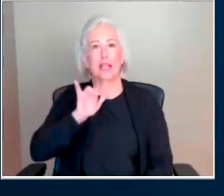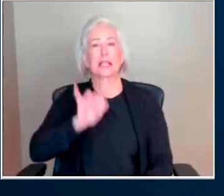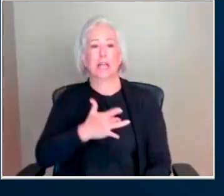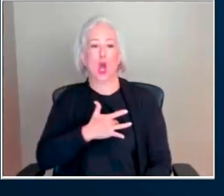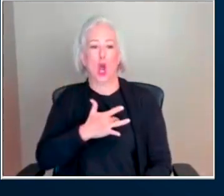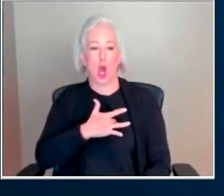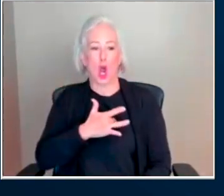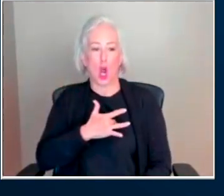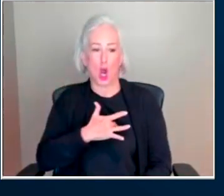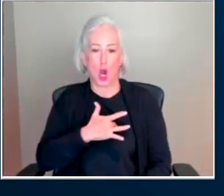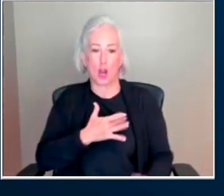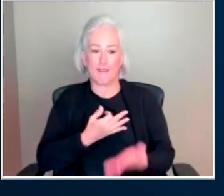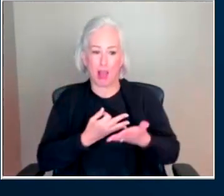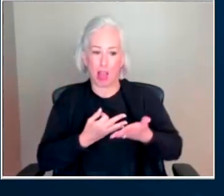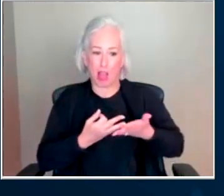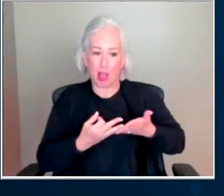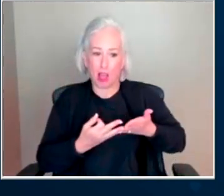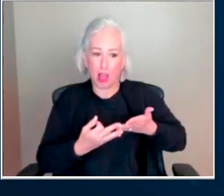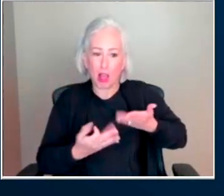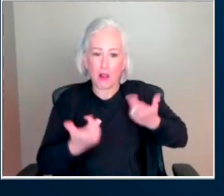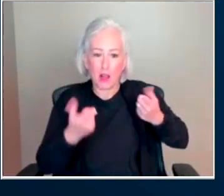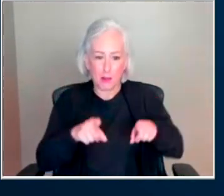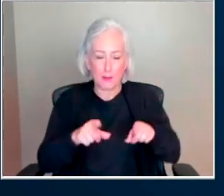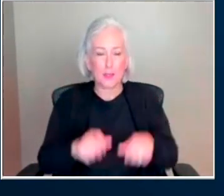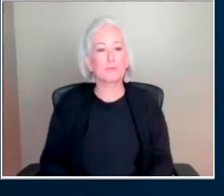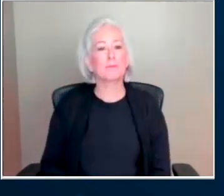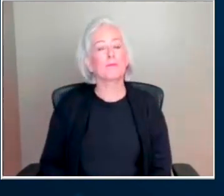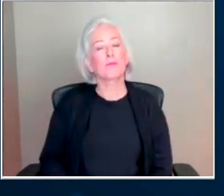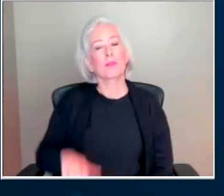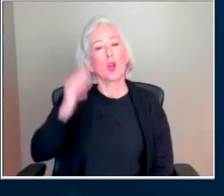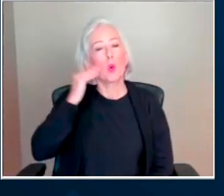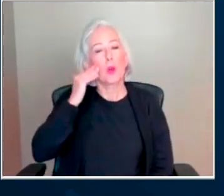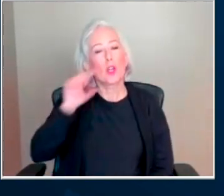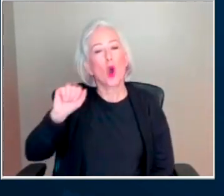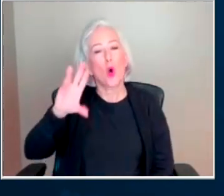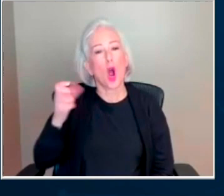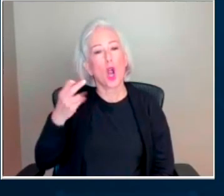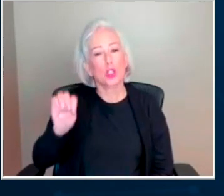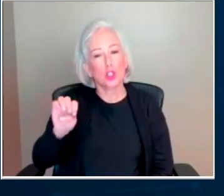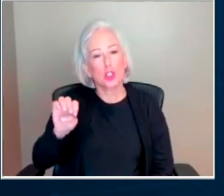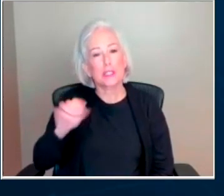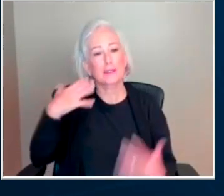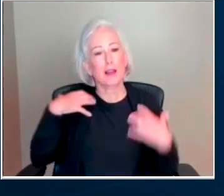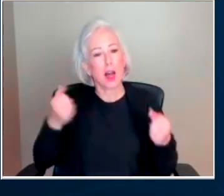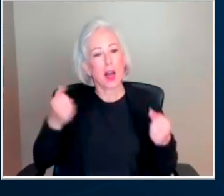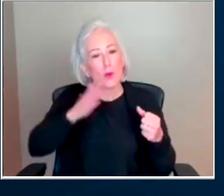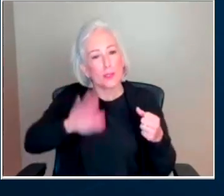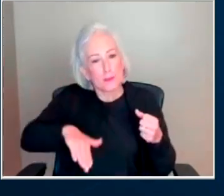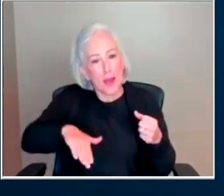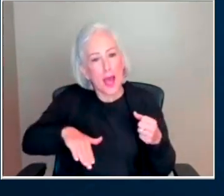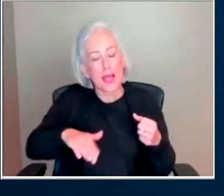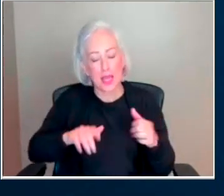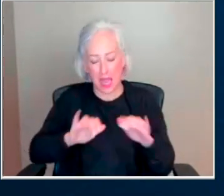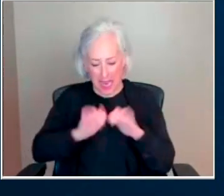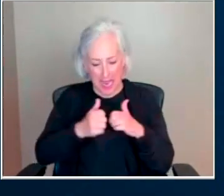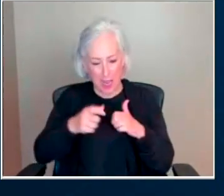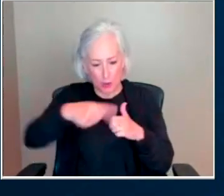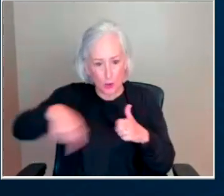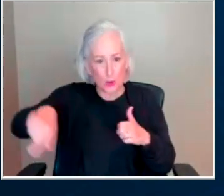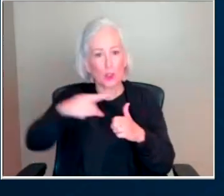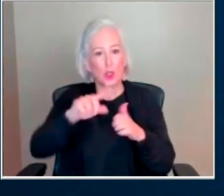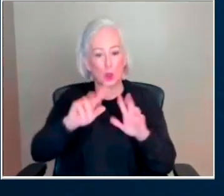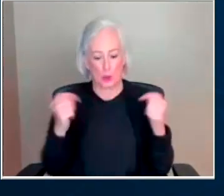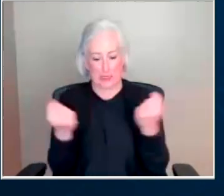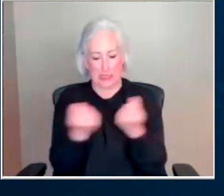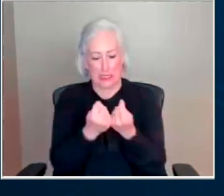because clearly Archie's in bad shape. So what is the process, and how does the team come together to decide how and when she gets